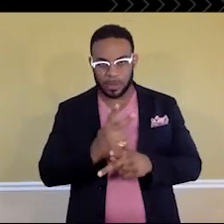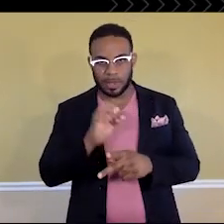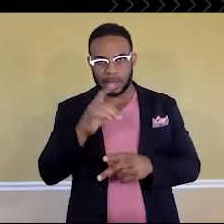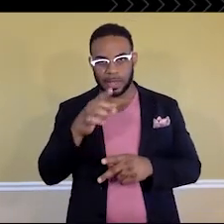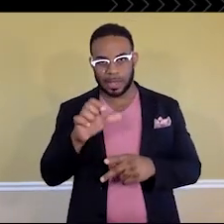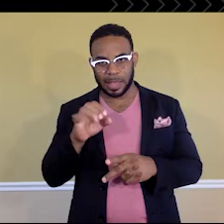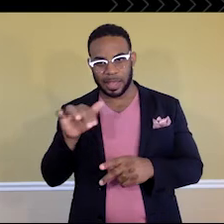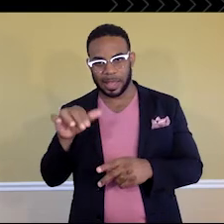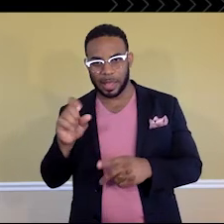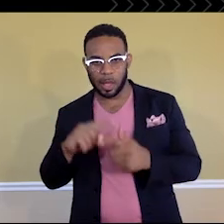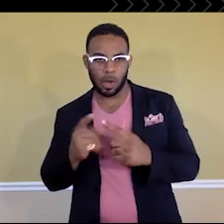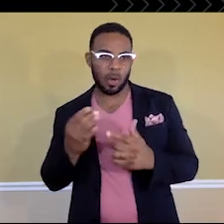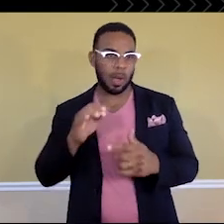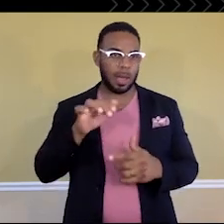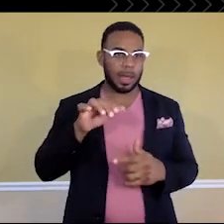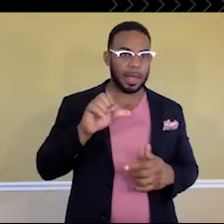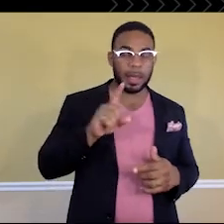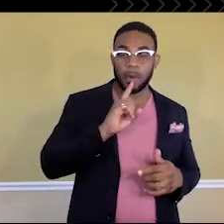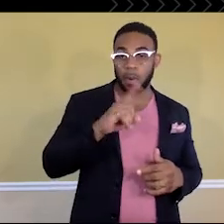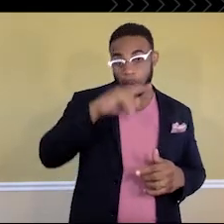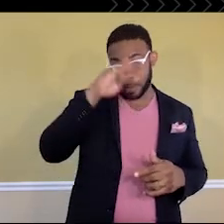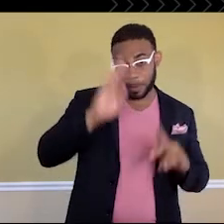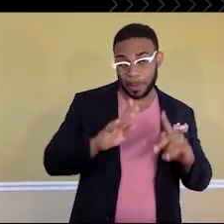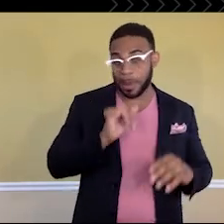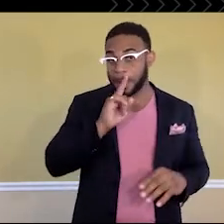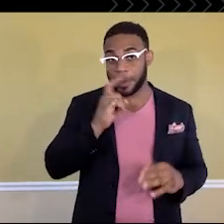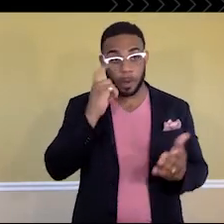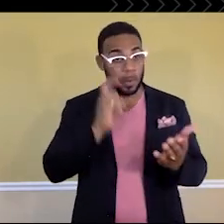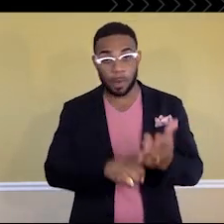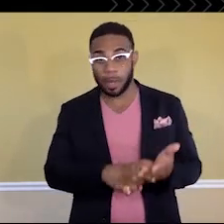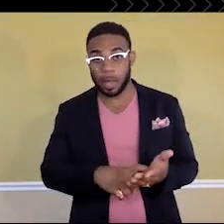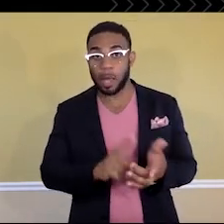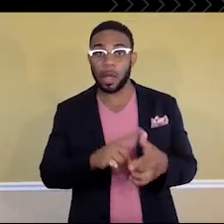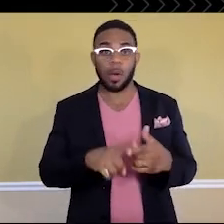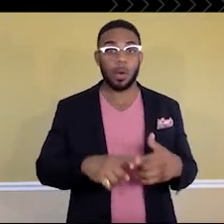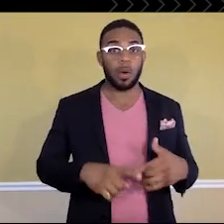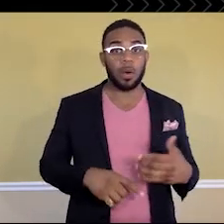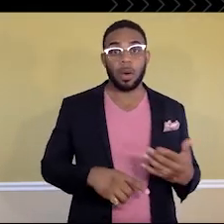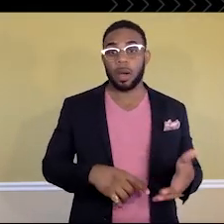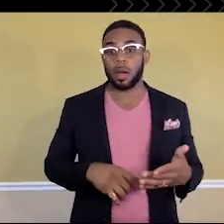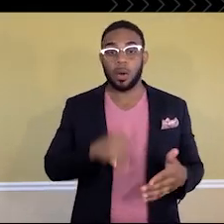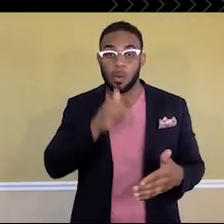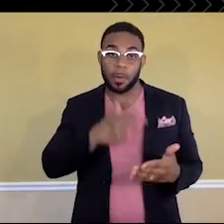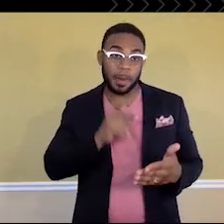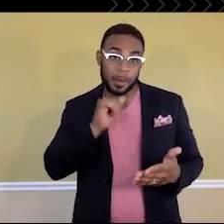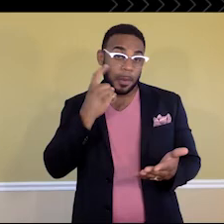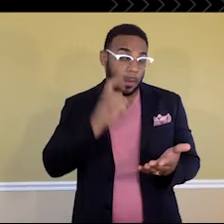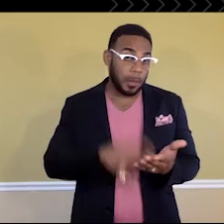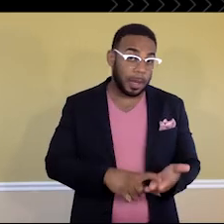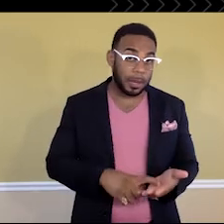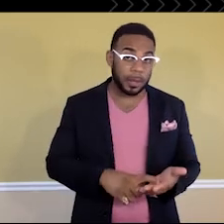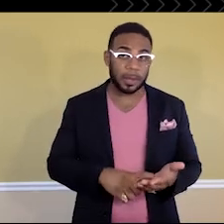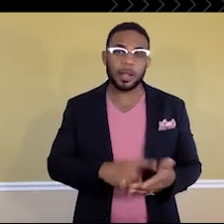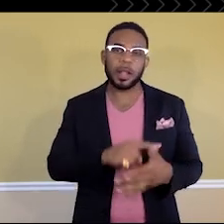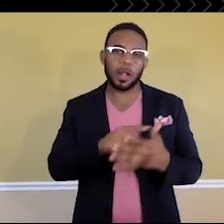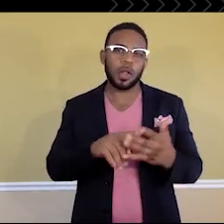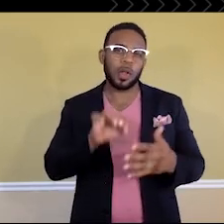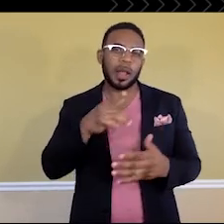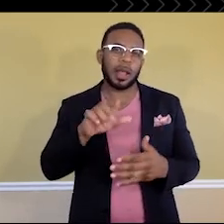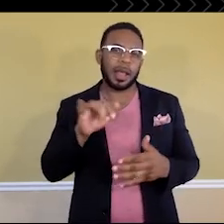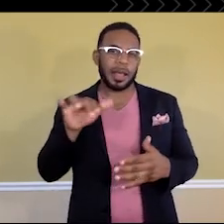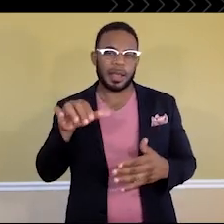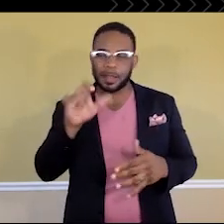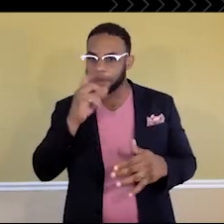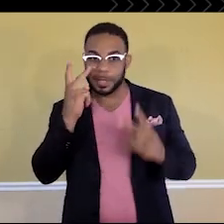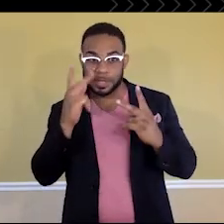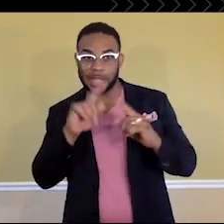cases, or cases where Black people might not be recognized, or women might not be recognized. Those edge cases need